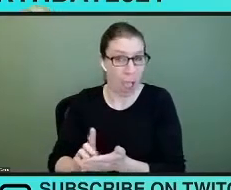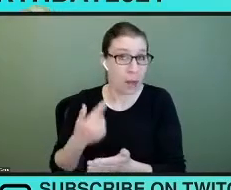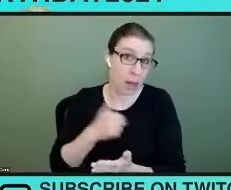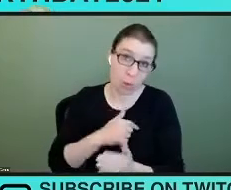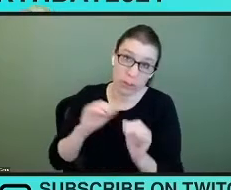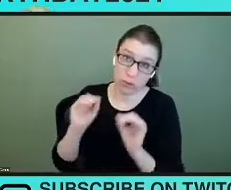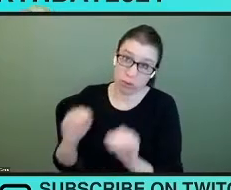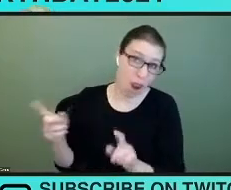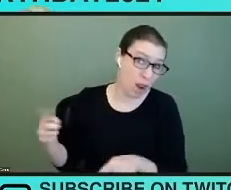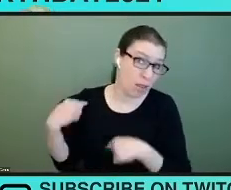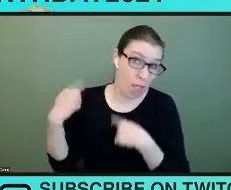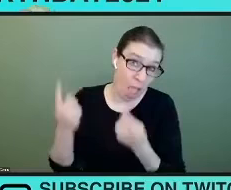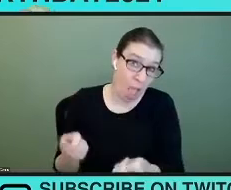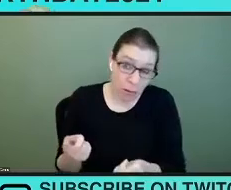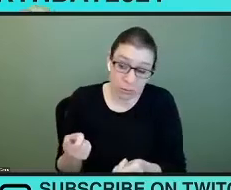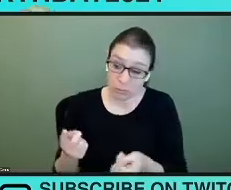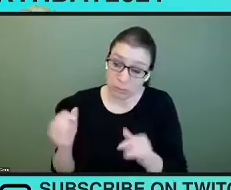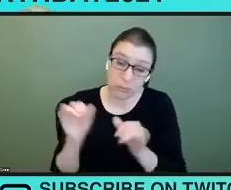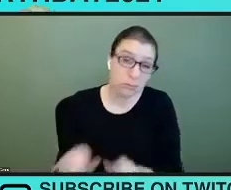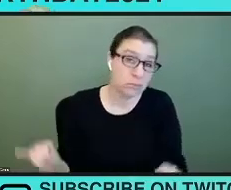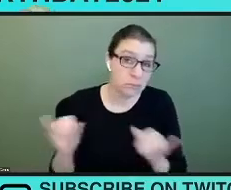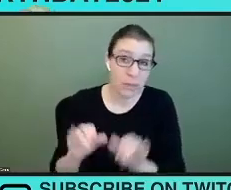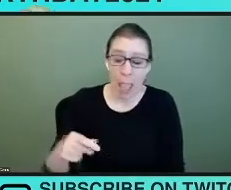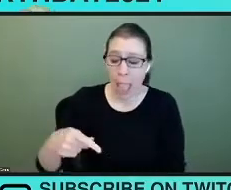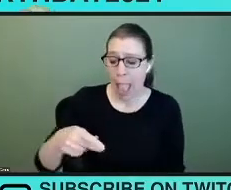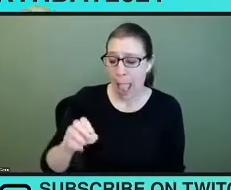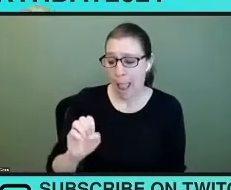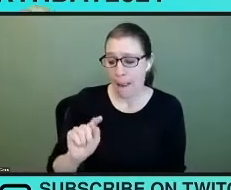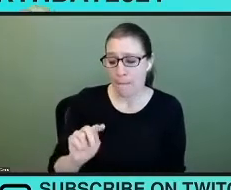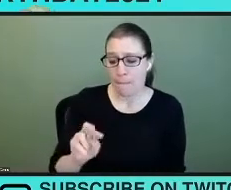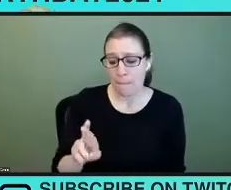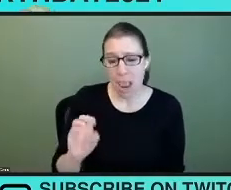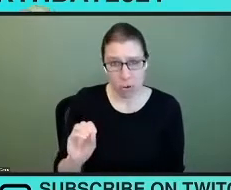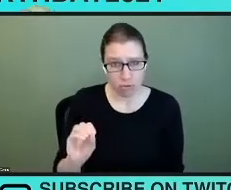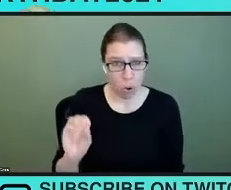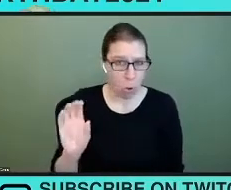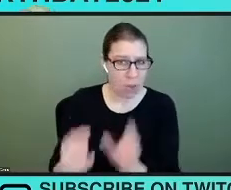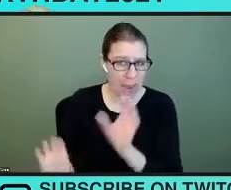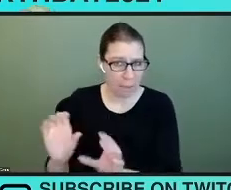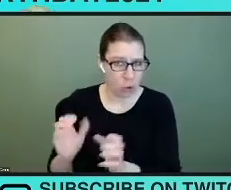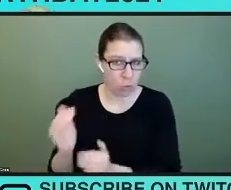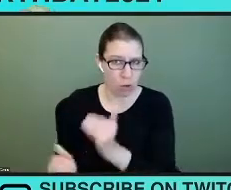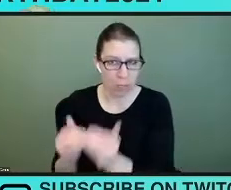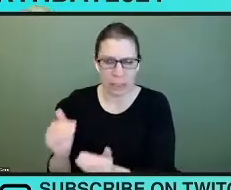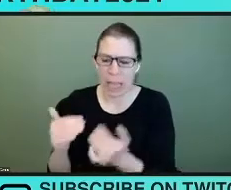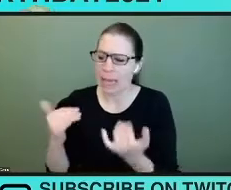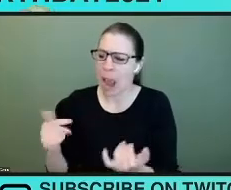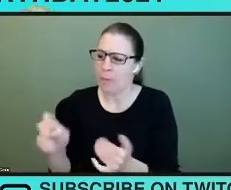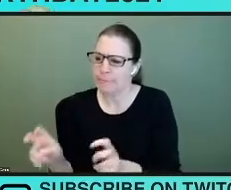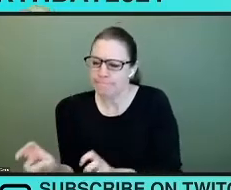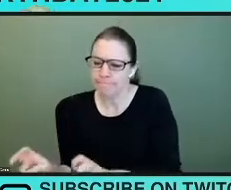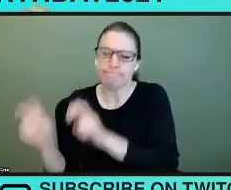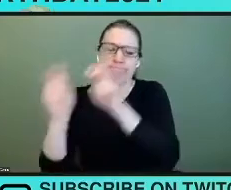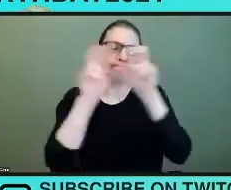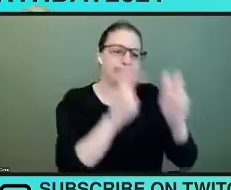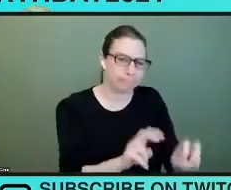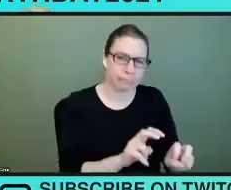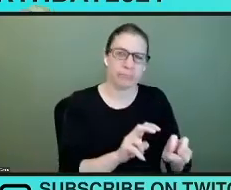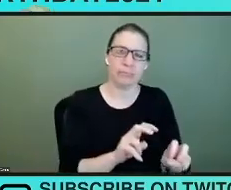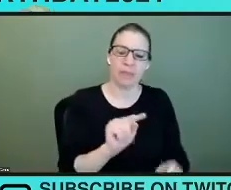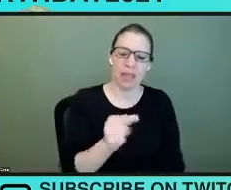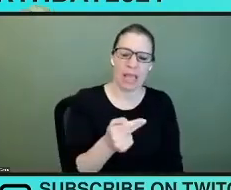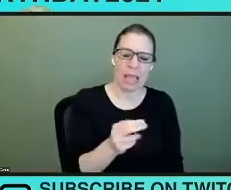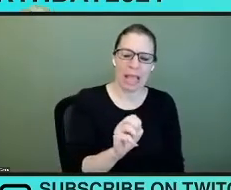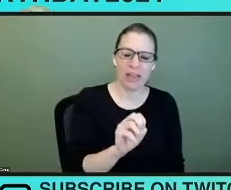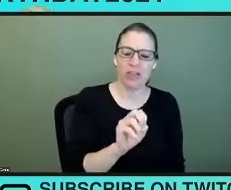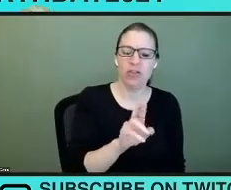and there is not much knowledge on how to transform processes that are run thermochemically into processes that are run electrochemically.